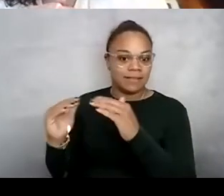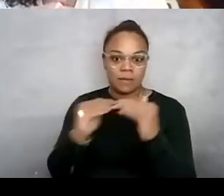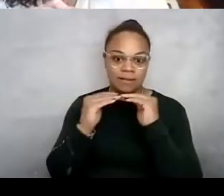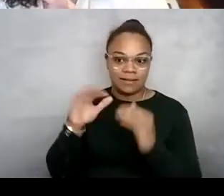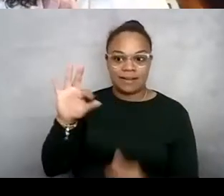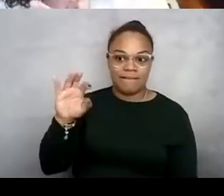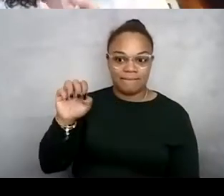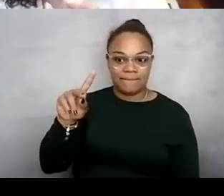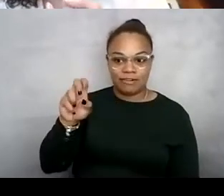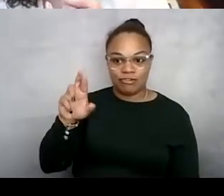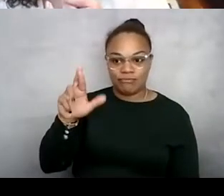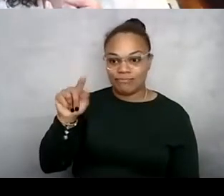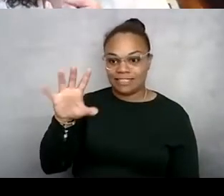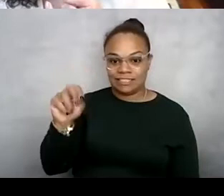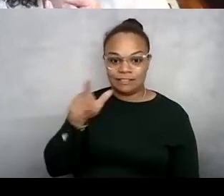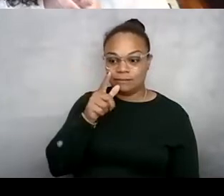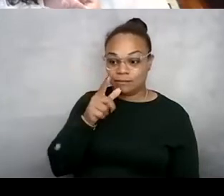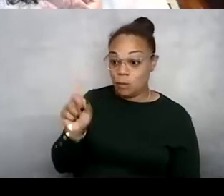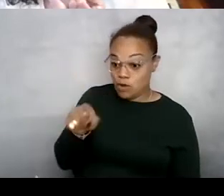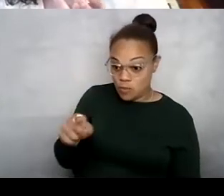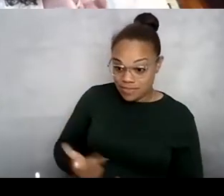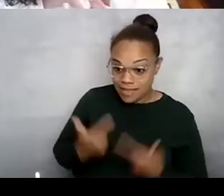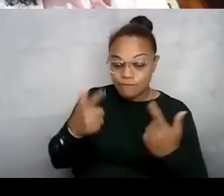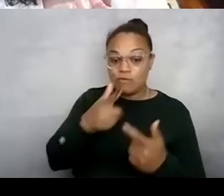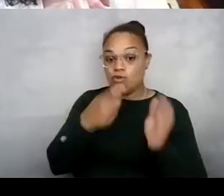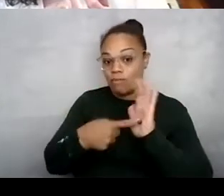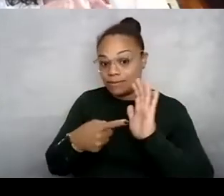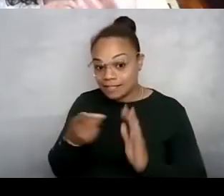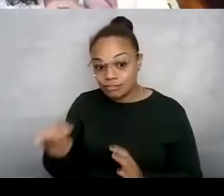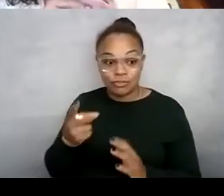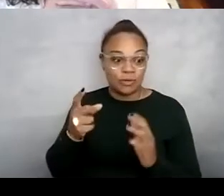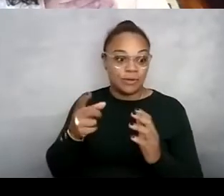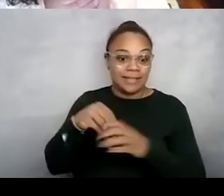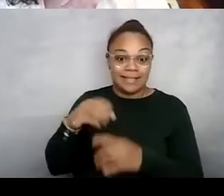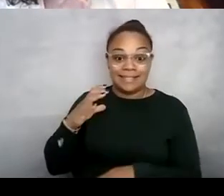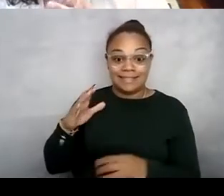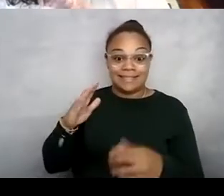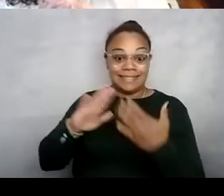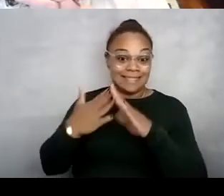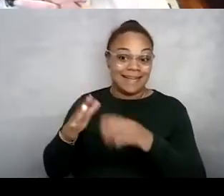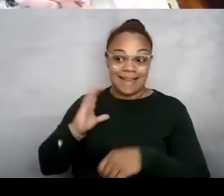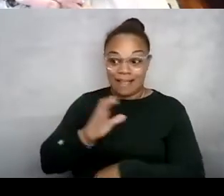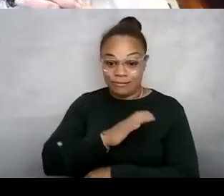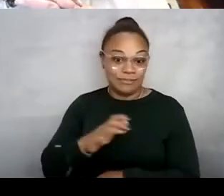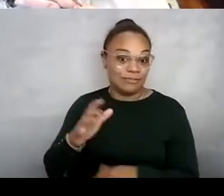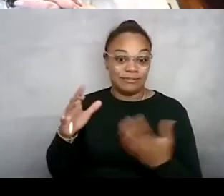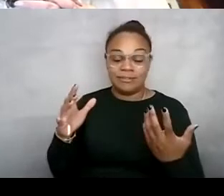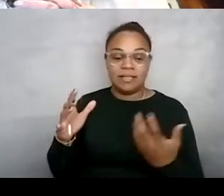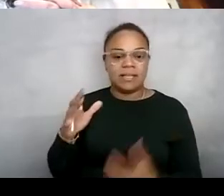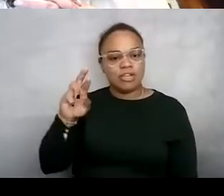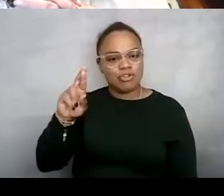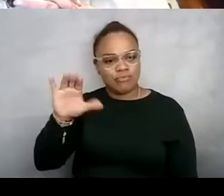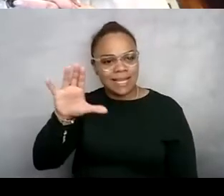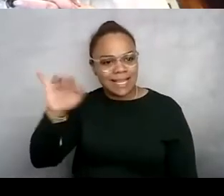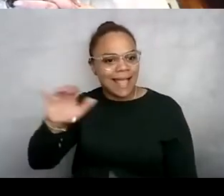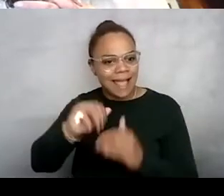where you live, who represents you, all the way from city council, soil and water, whatever. And how do we, Ricci, and how does the